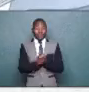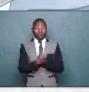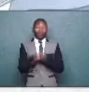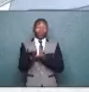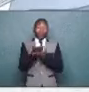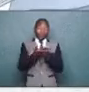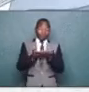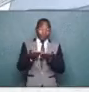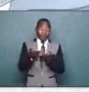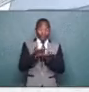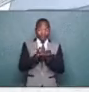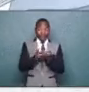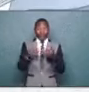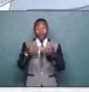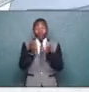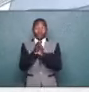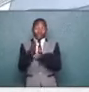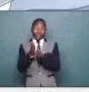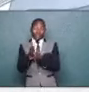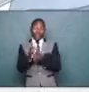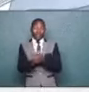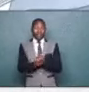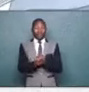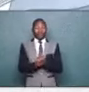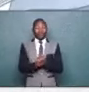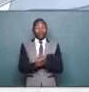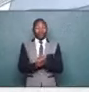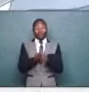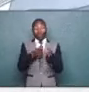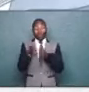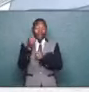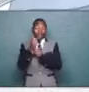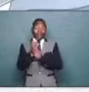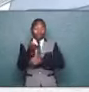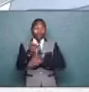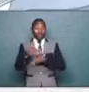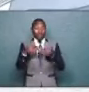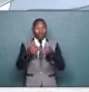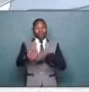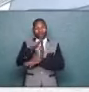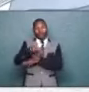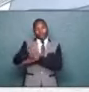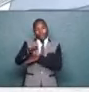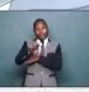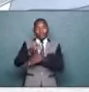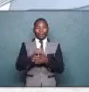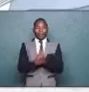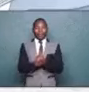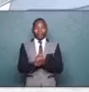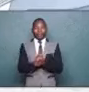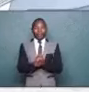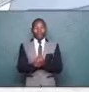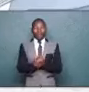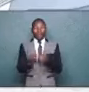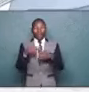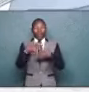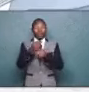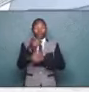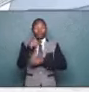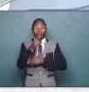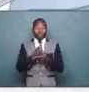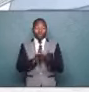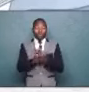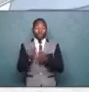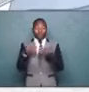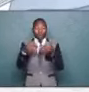Commission and political parties for the pilot voter registration in every council. The Commission has also, through